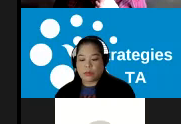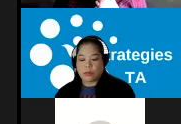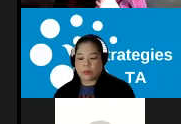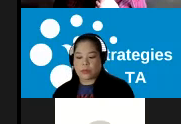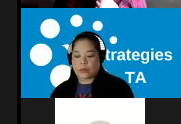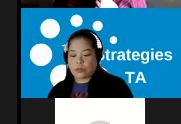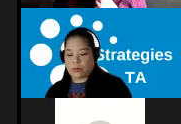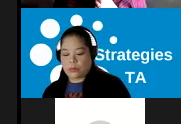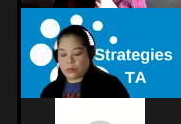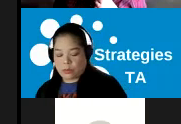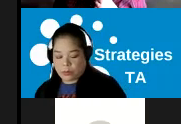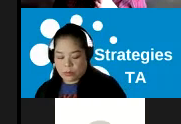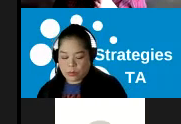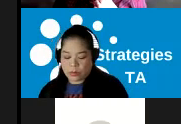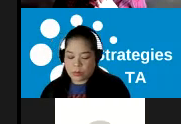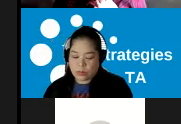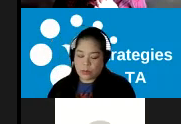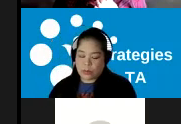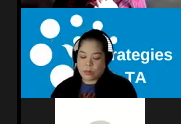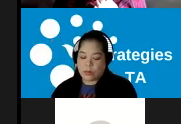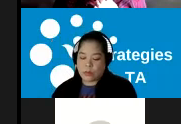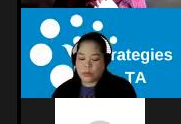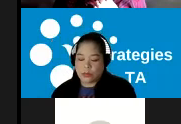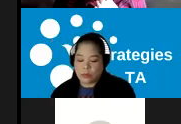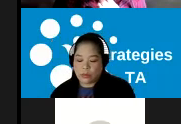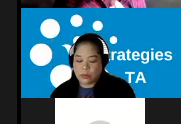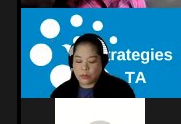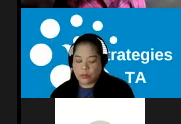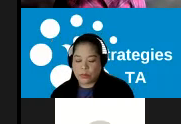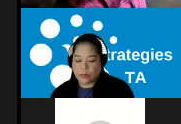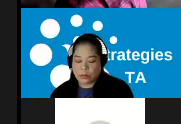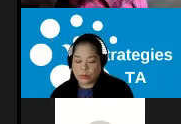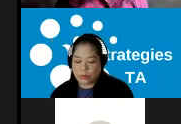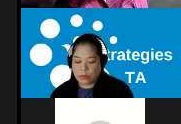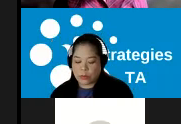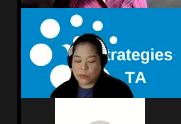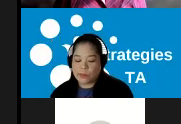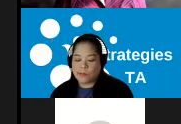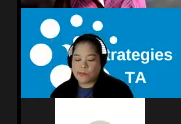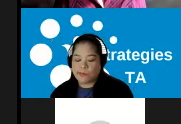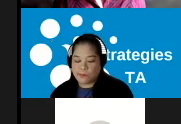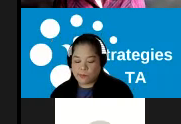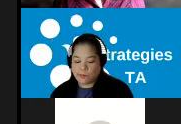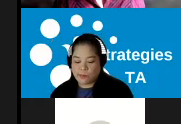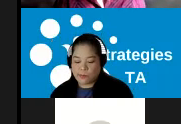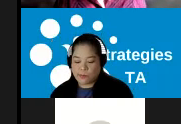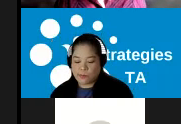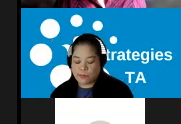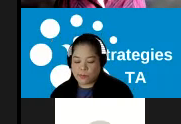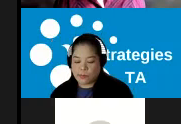year, if the school district decides, well, we want to switch it, they have the power to their funding coming in. They could, is it right